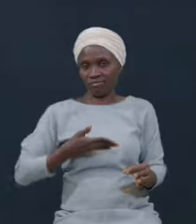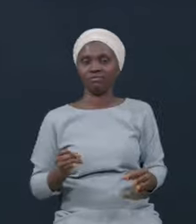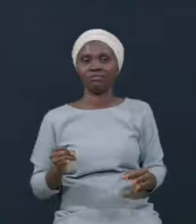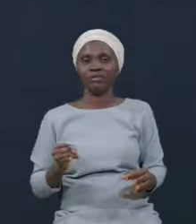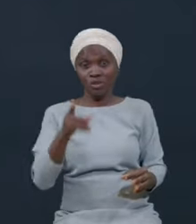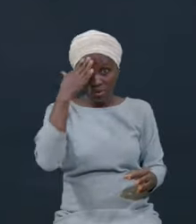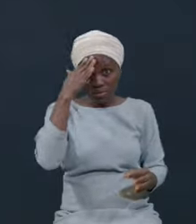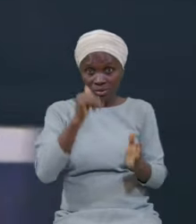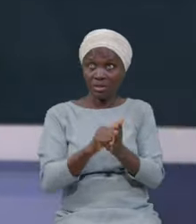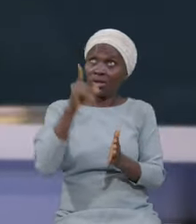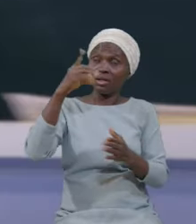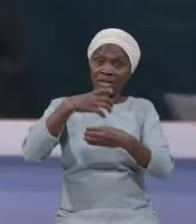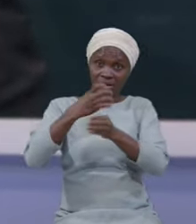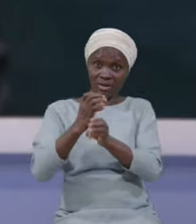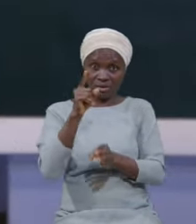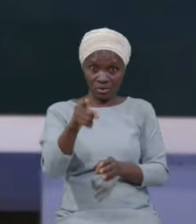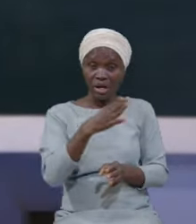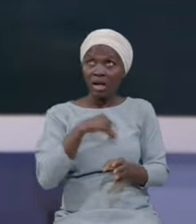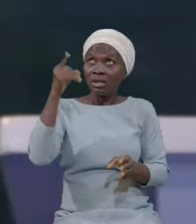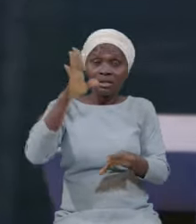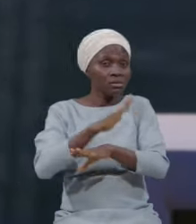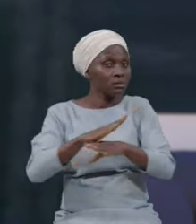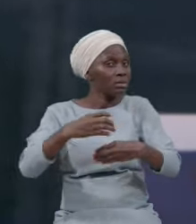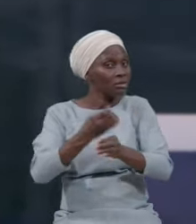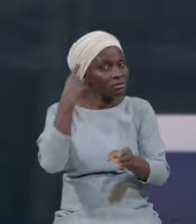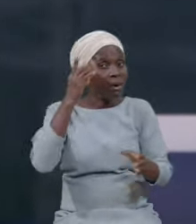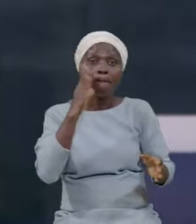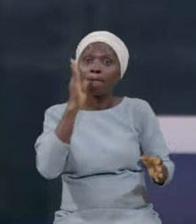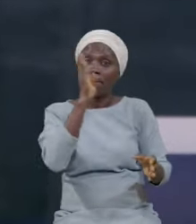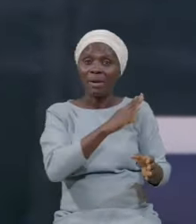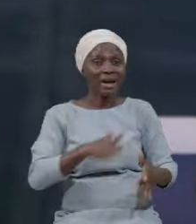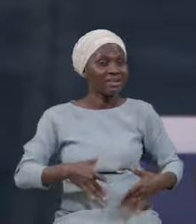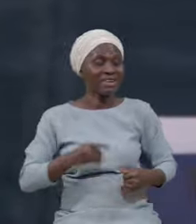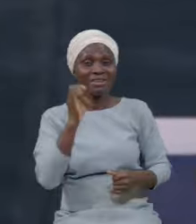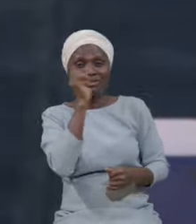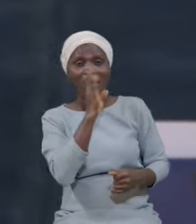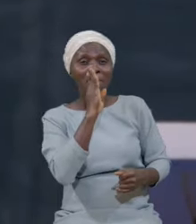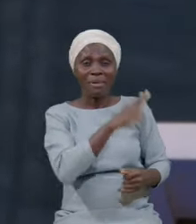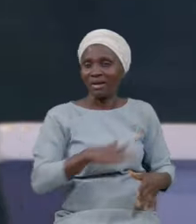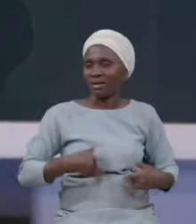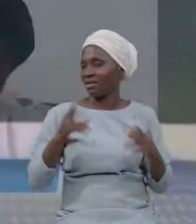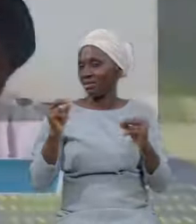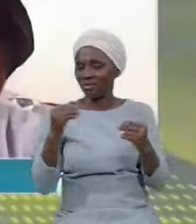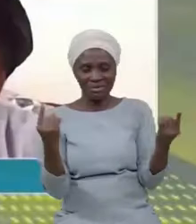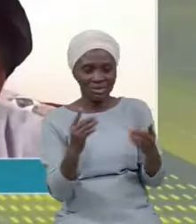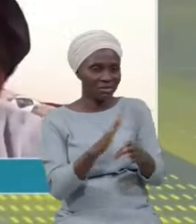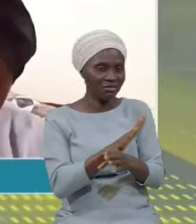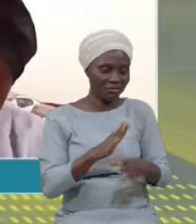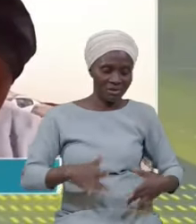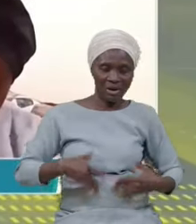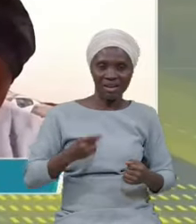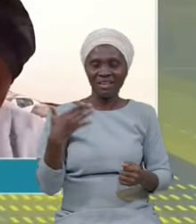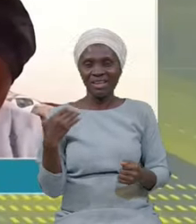did not create you for a bad life, an evil life, a sinful life, a mediocre life.